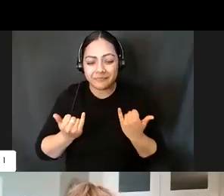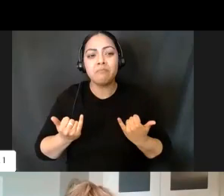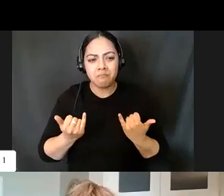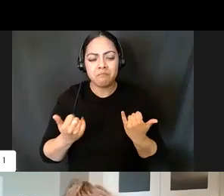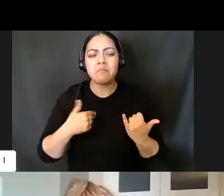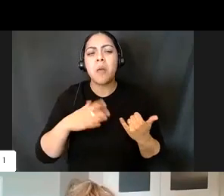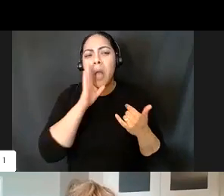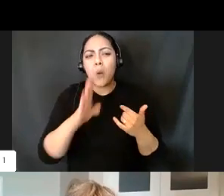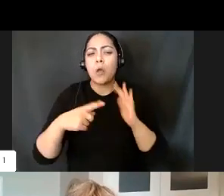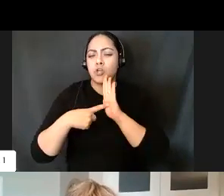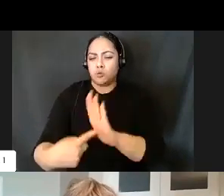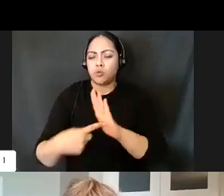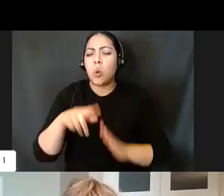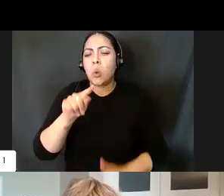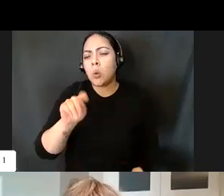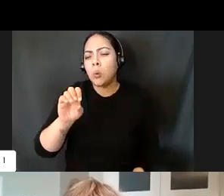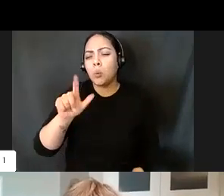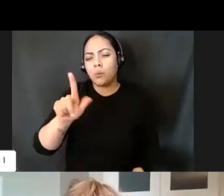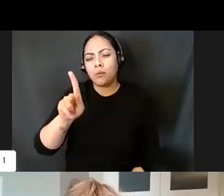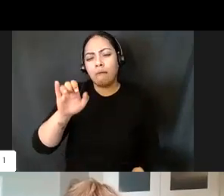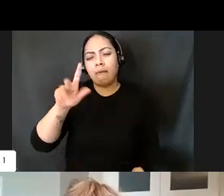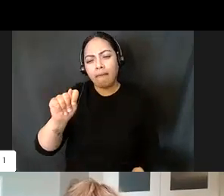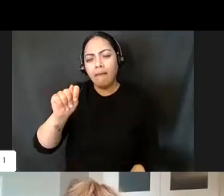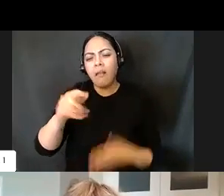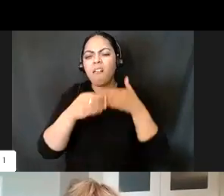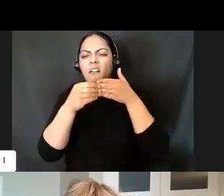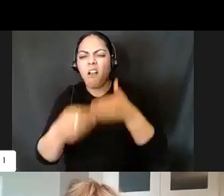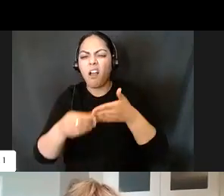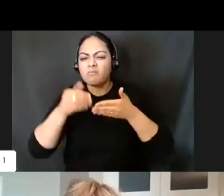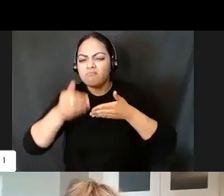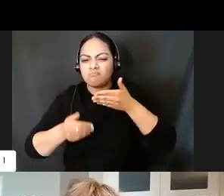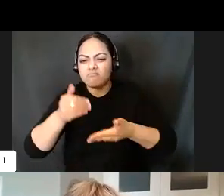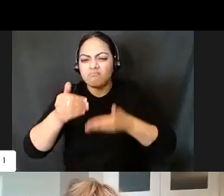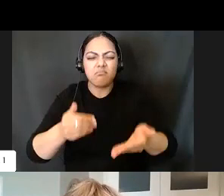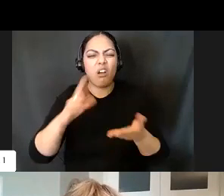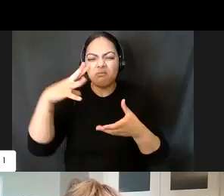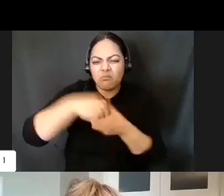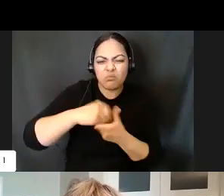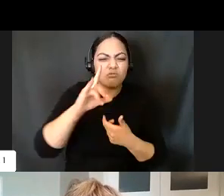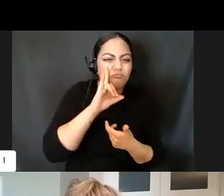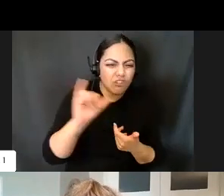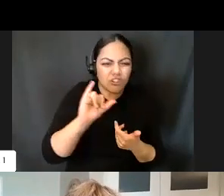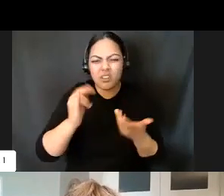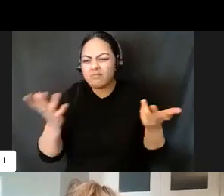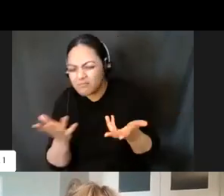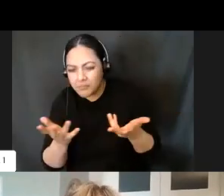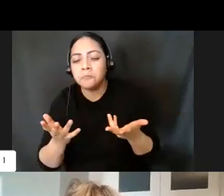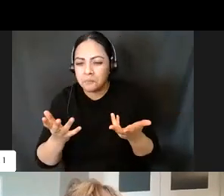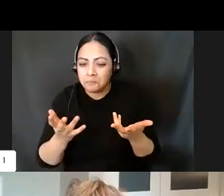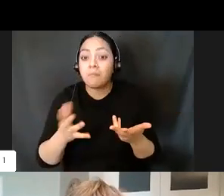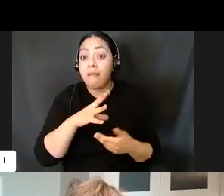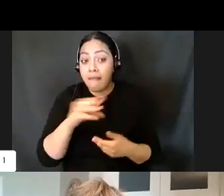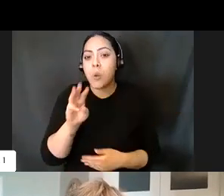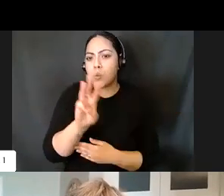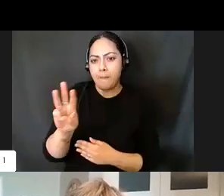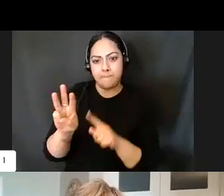I'm going to walk you through the toolkit just to give you a sense of what it contains, and then point you to the website where